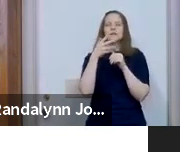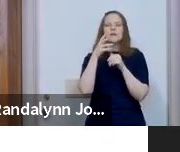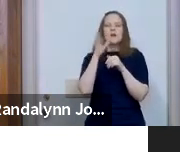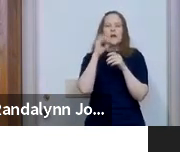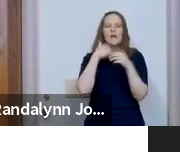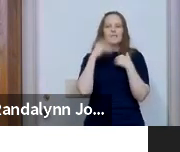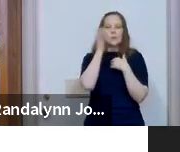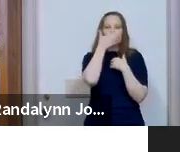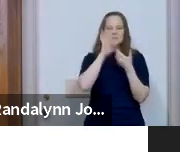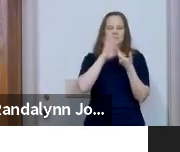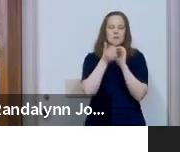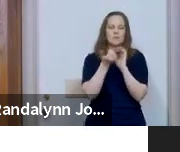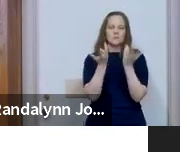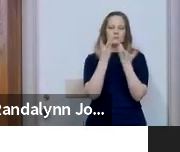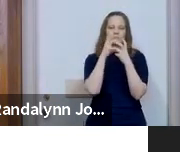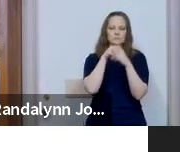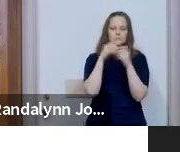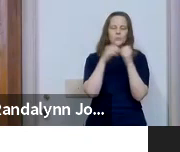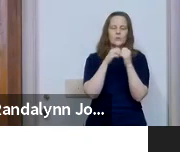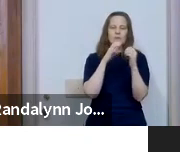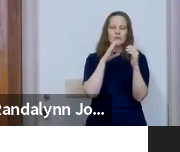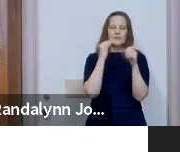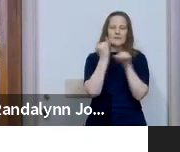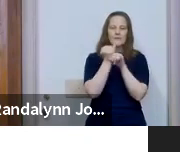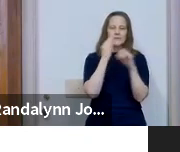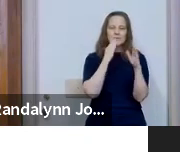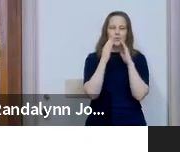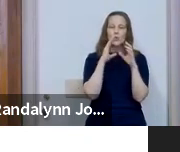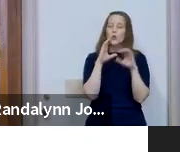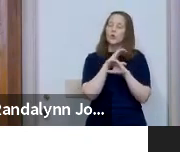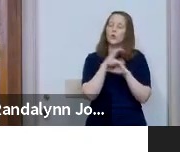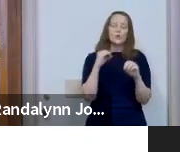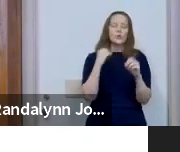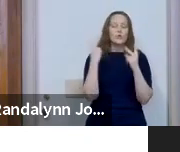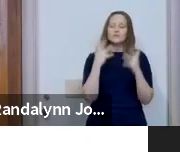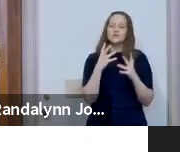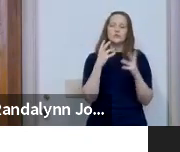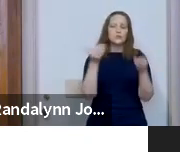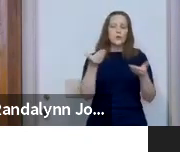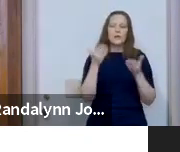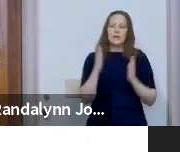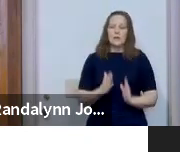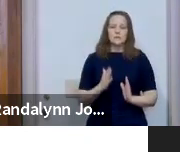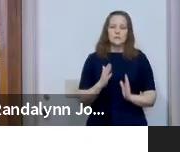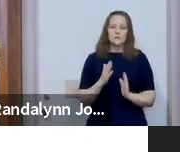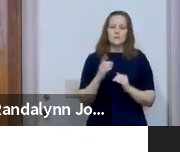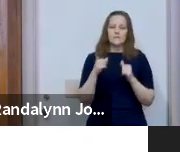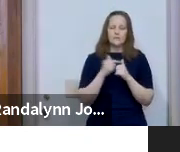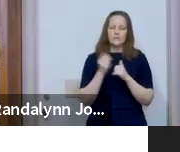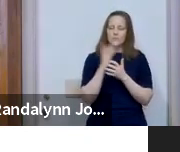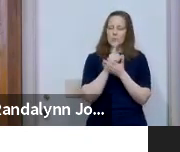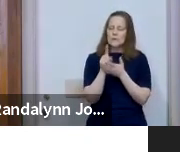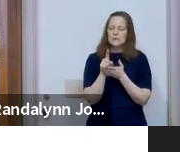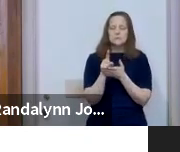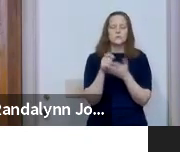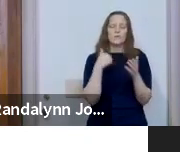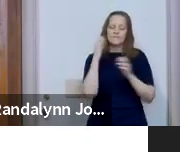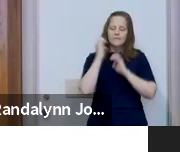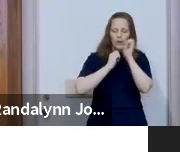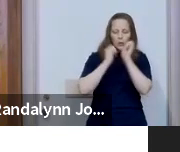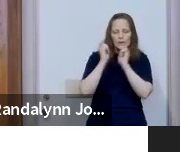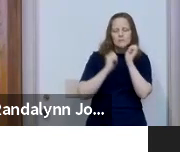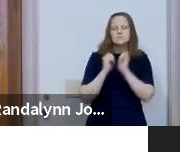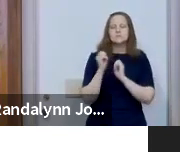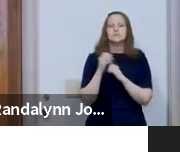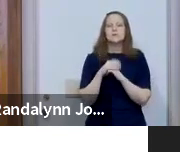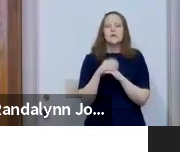campus community. No visitors or guests will be allowed during those first few weeks. We'll evaluate that as the semester progresses, along with things